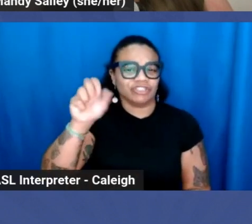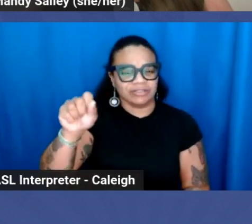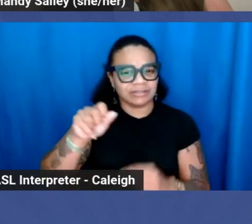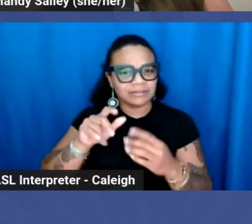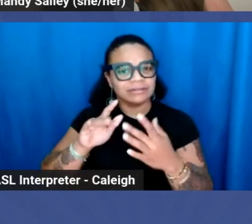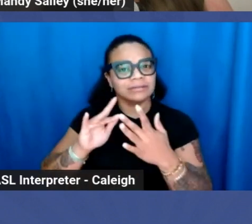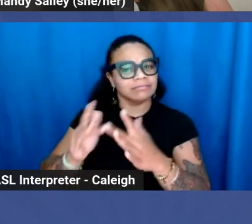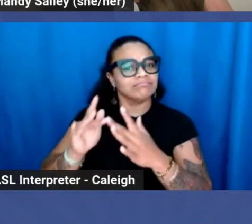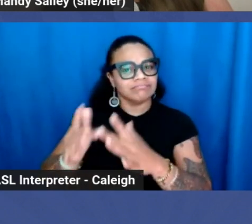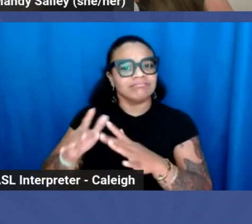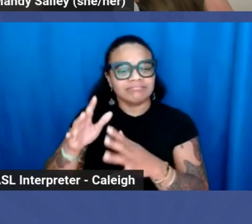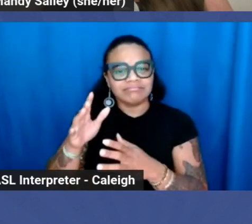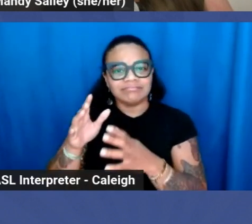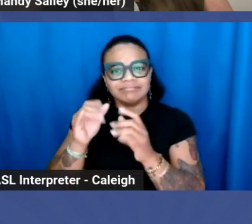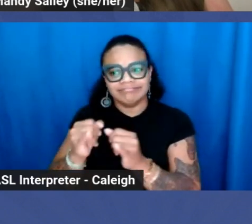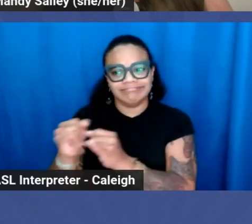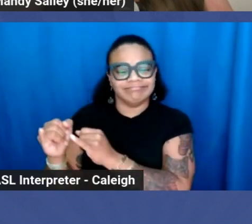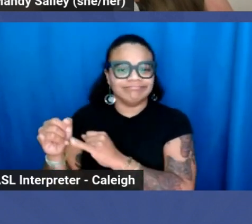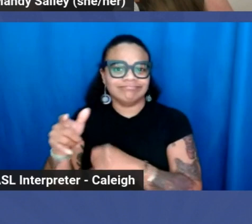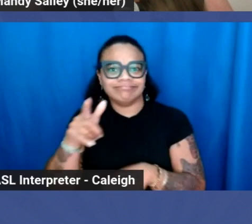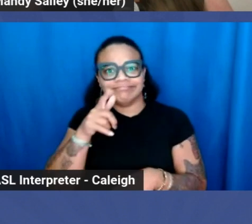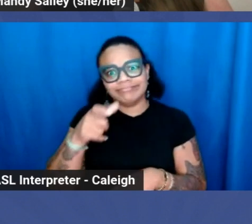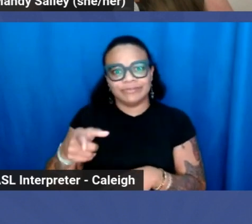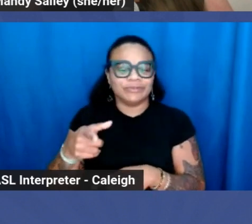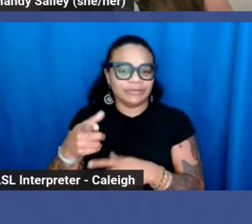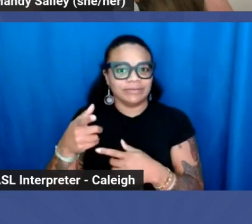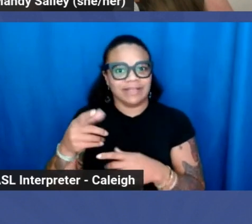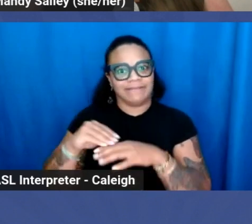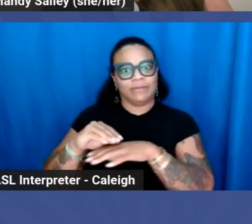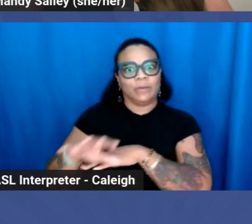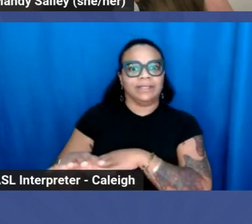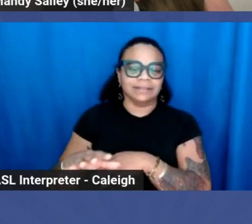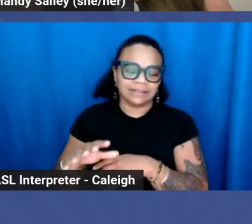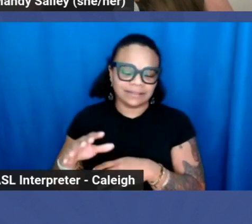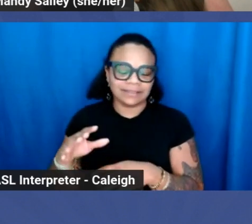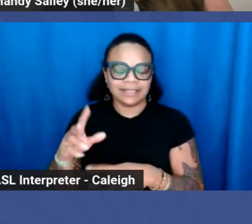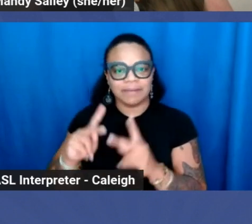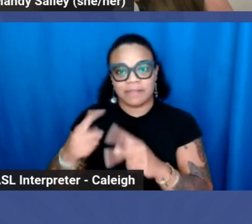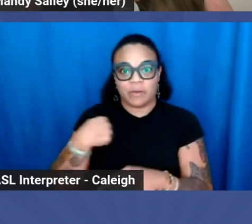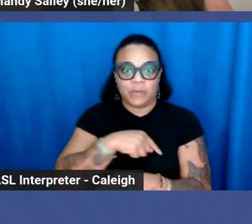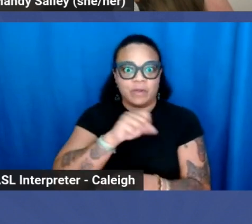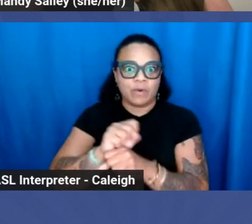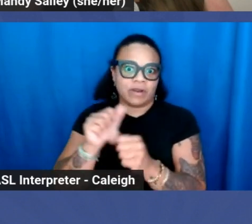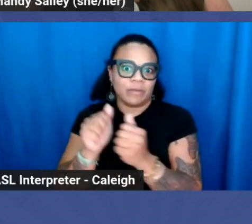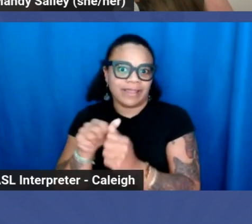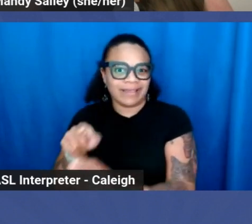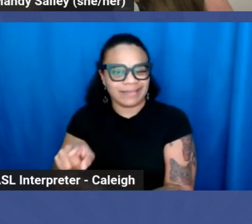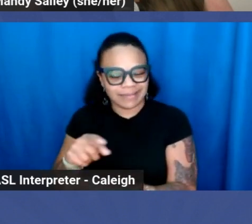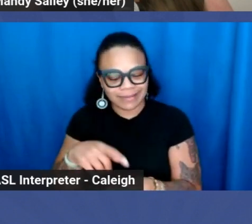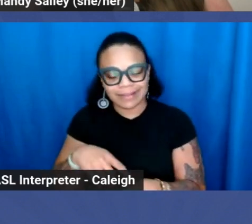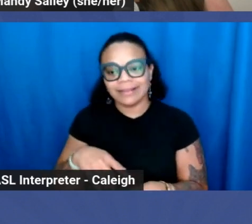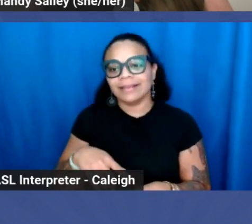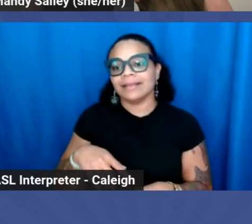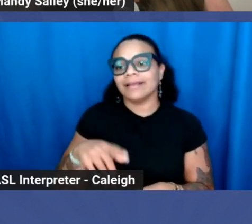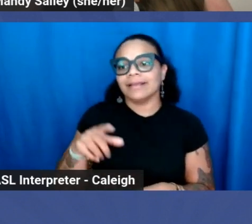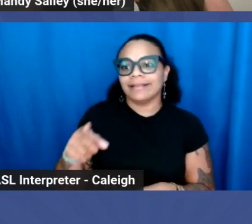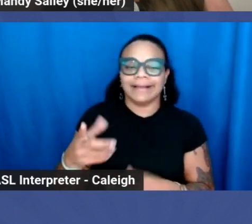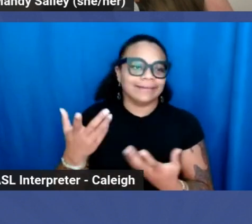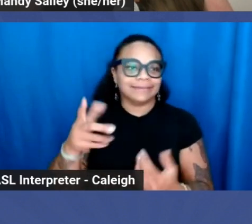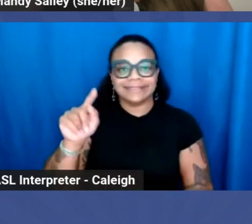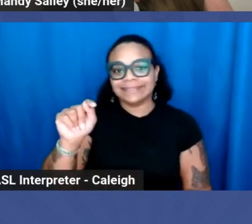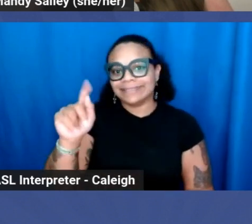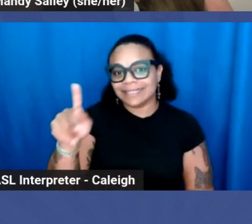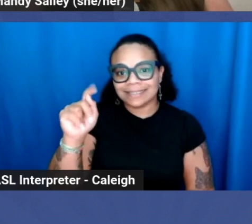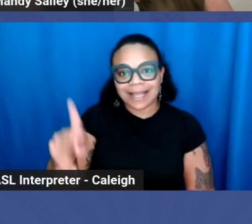I have, people that we work with, influencers that we know that say they've been to this, like TikTok or